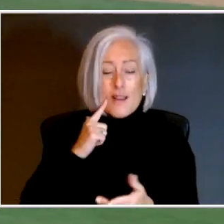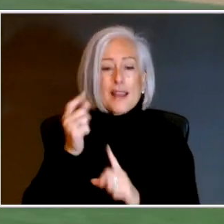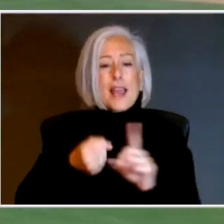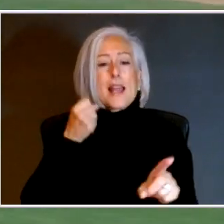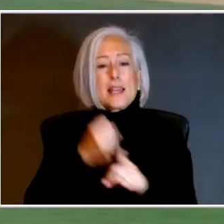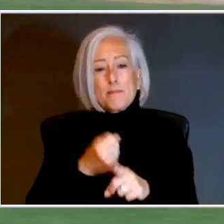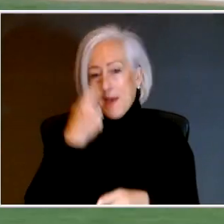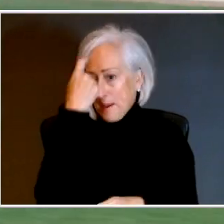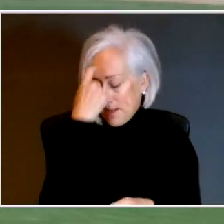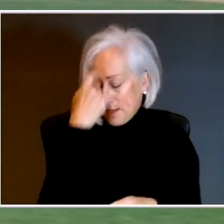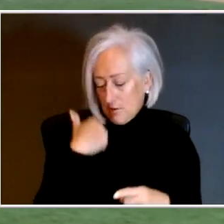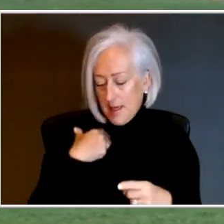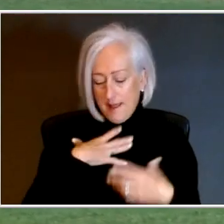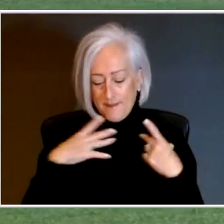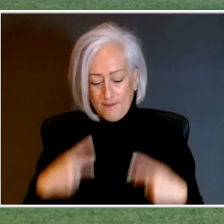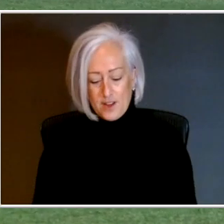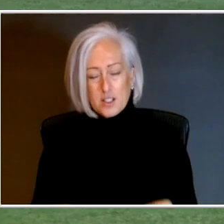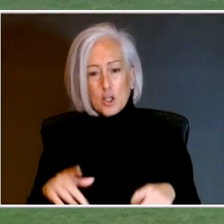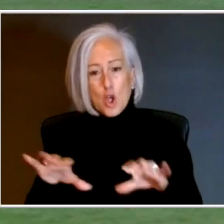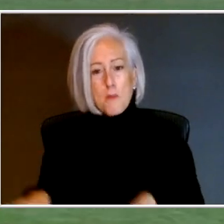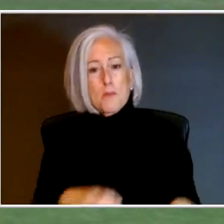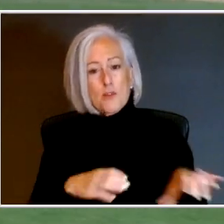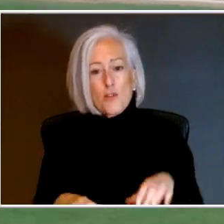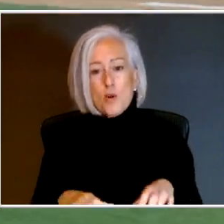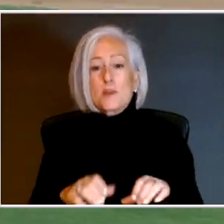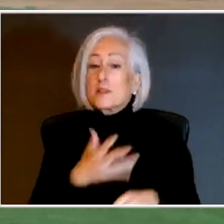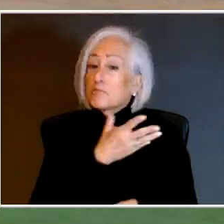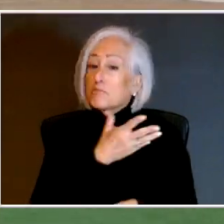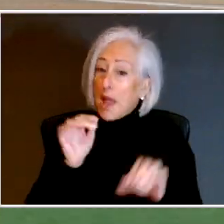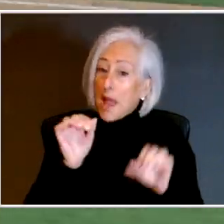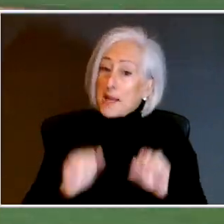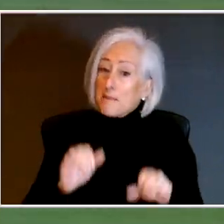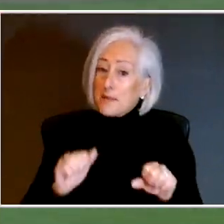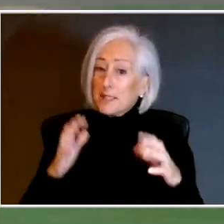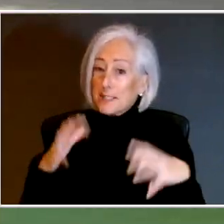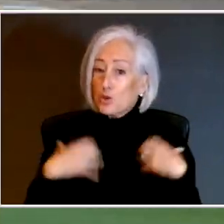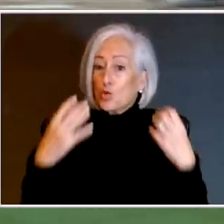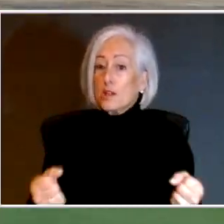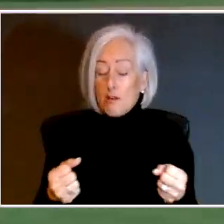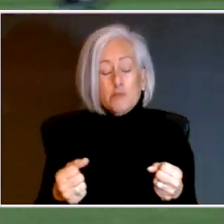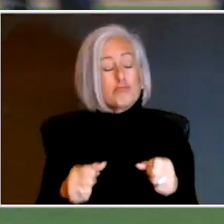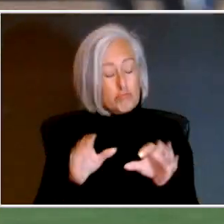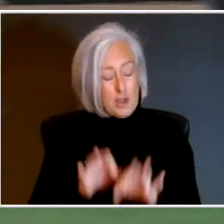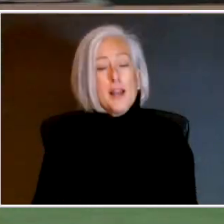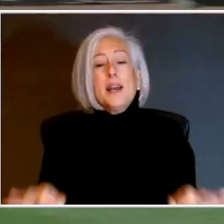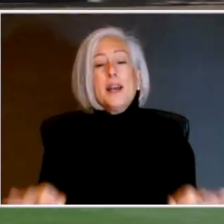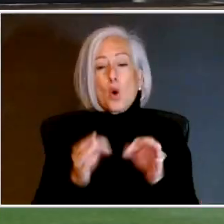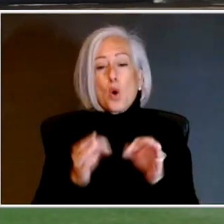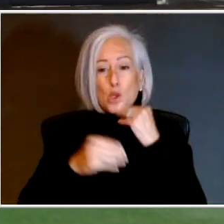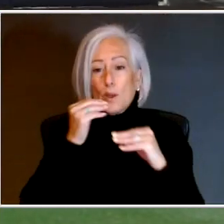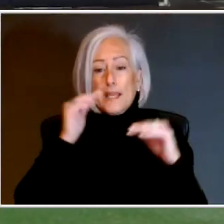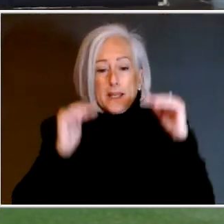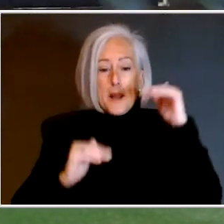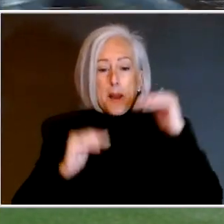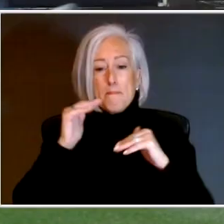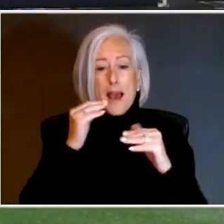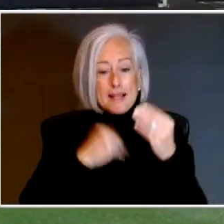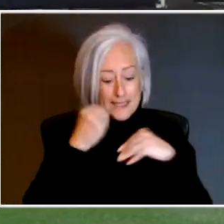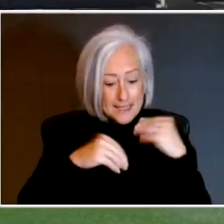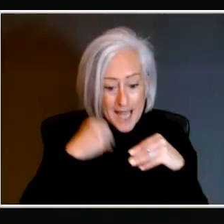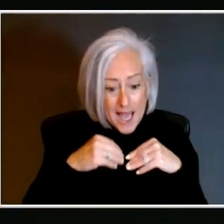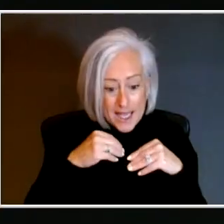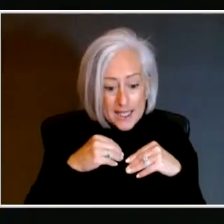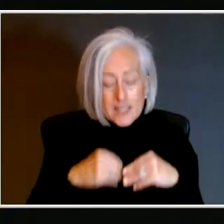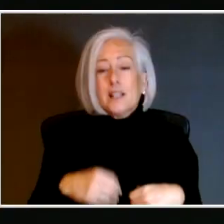performance. It can also impact their ability to recover. It's critical to eat a balanced diet that will allow them to be at their best, both mentally